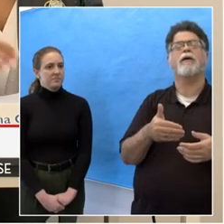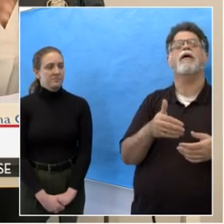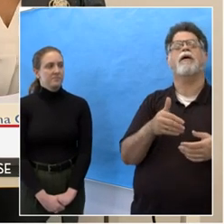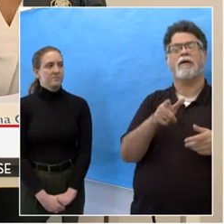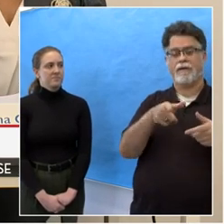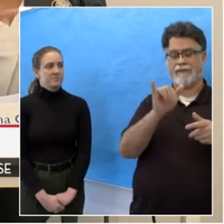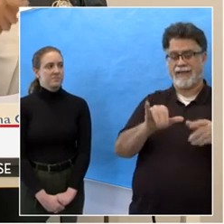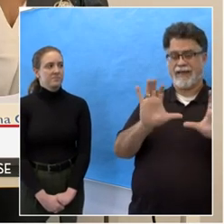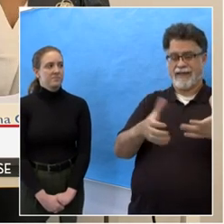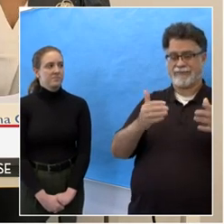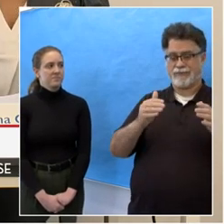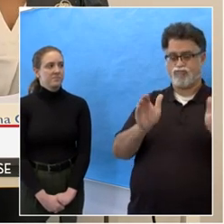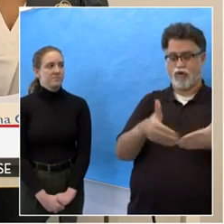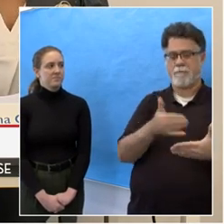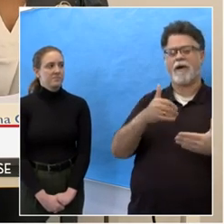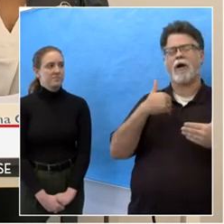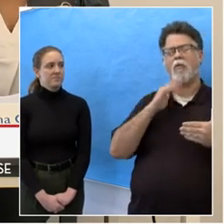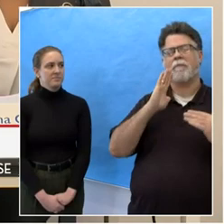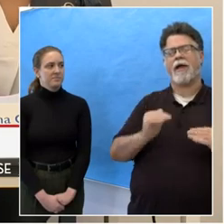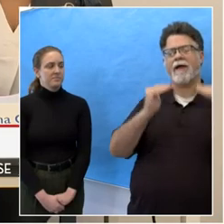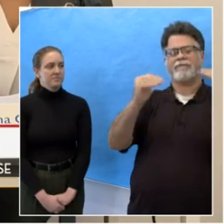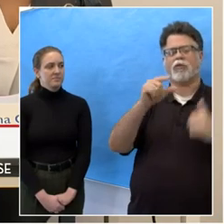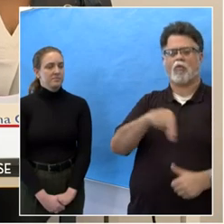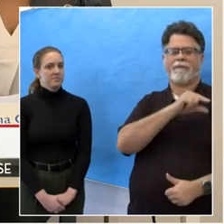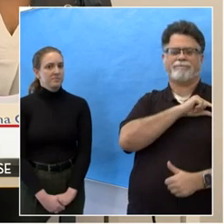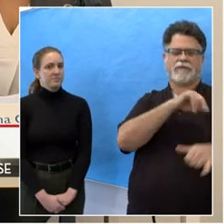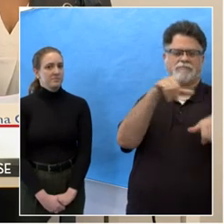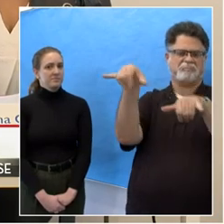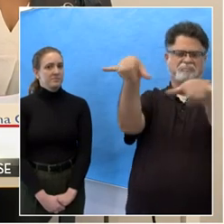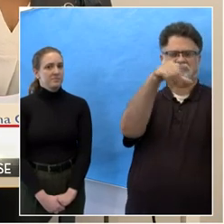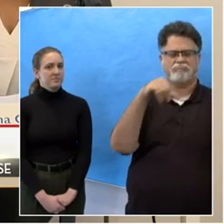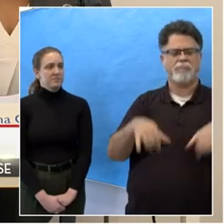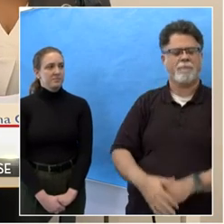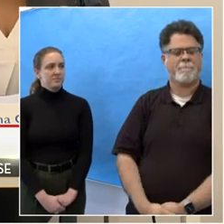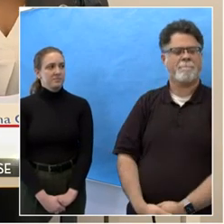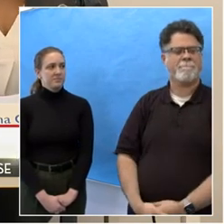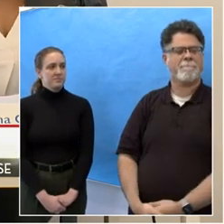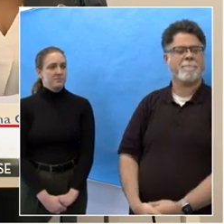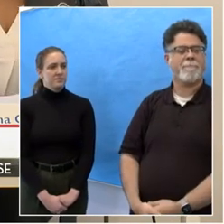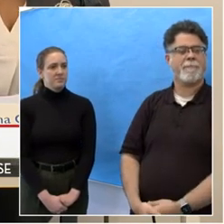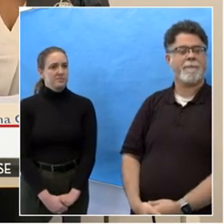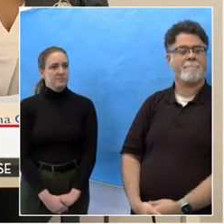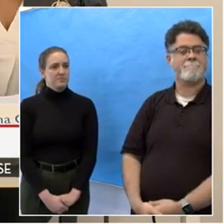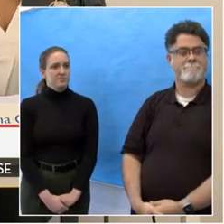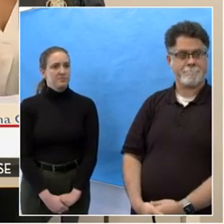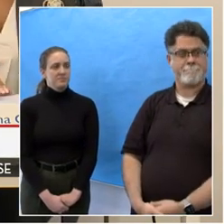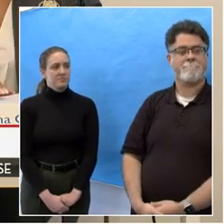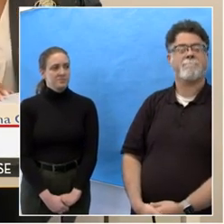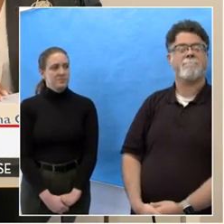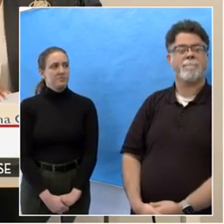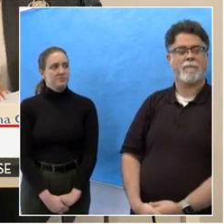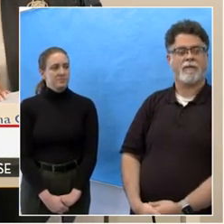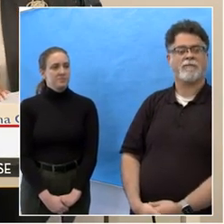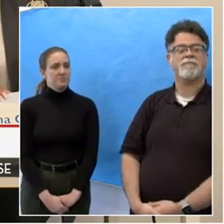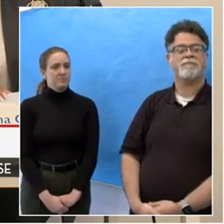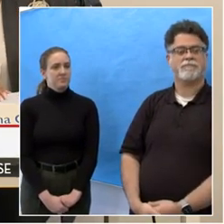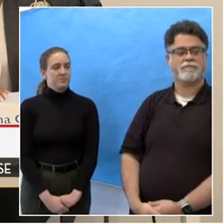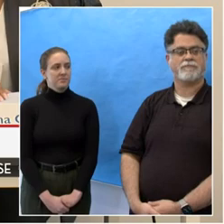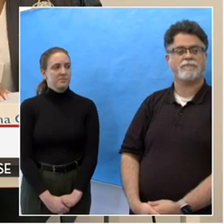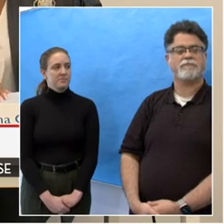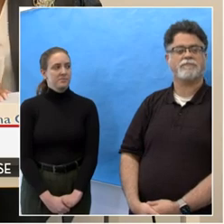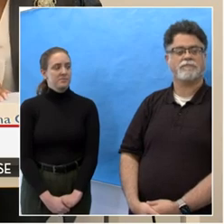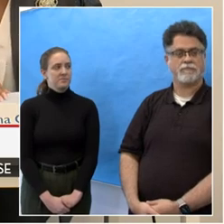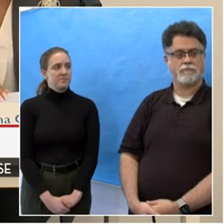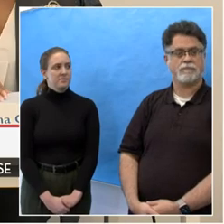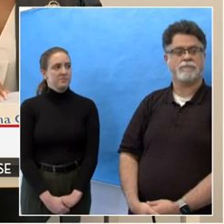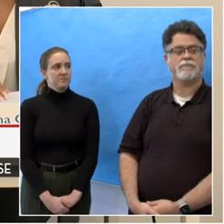ensure that our educators, again, at their time, at their pace, have access to engaging professional development